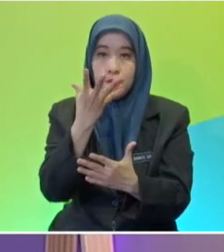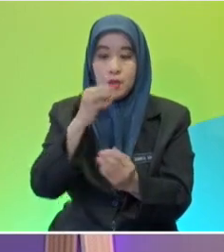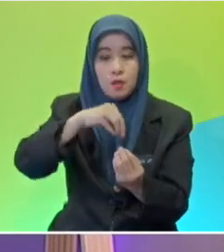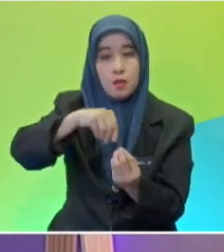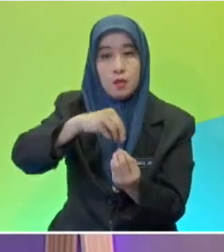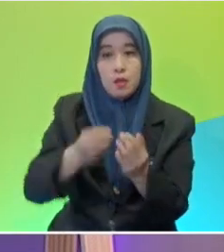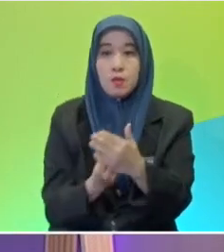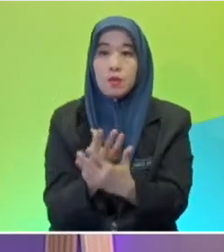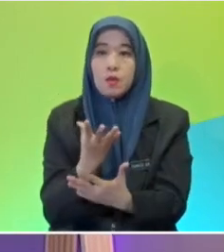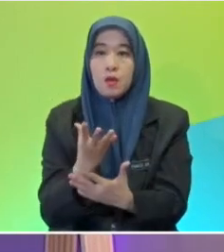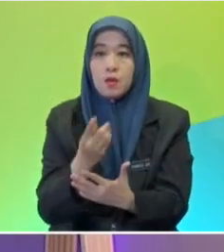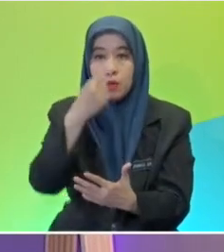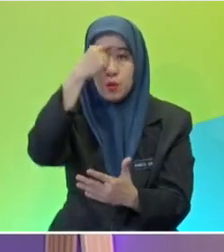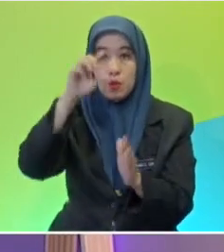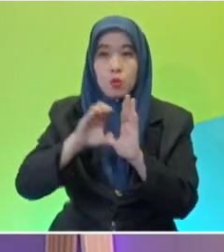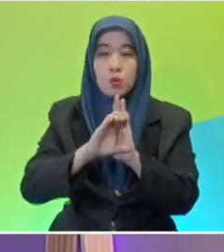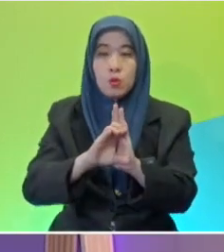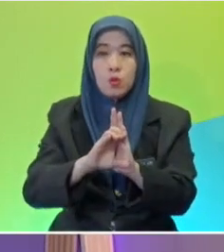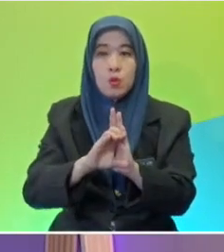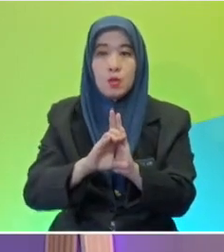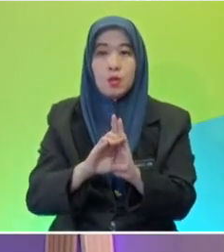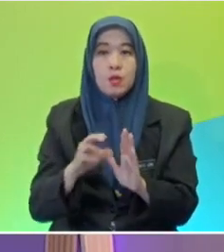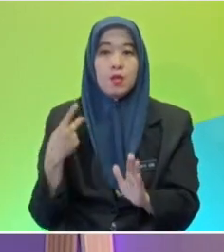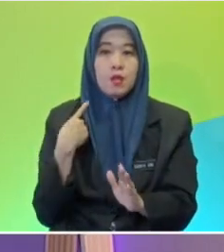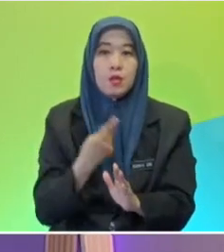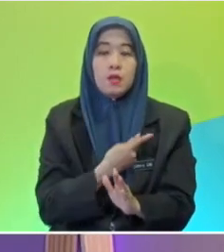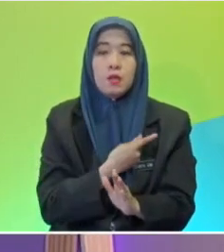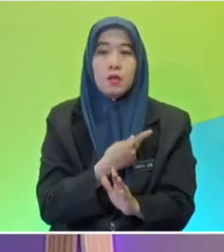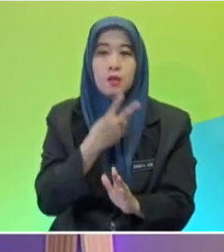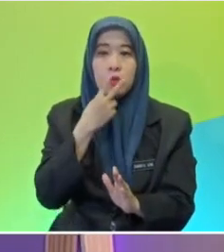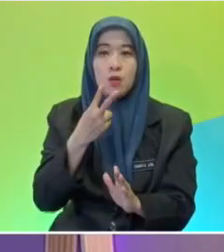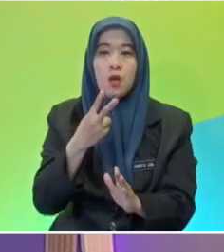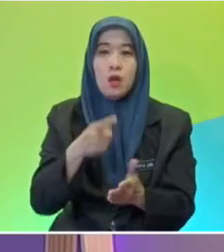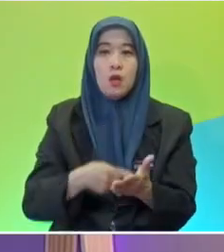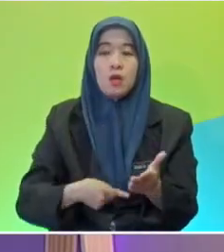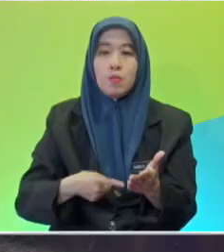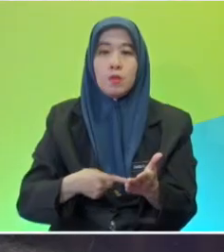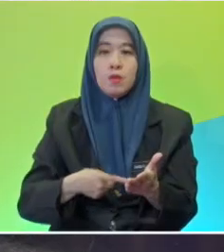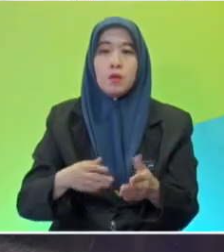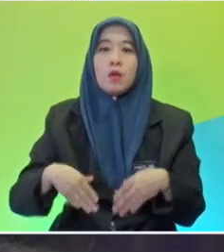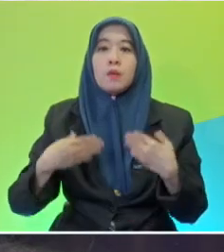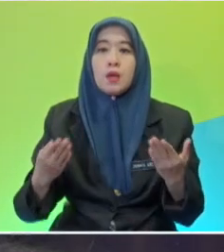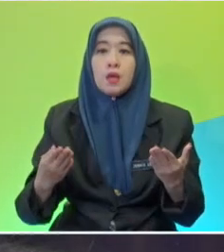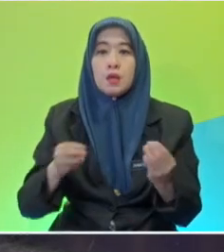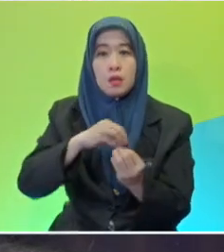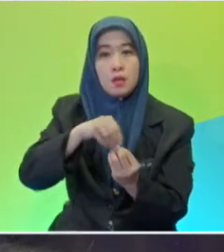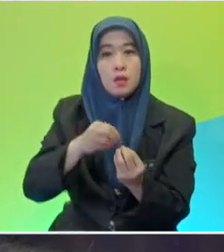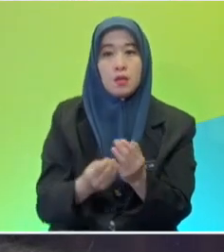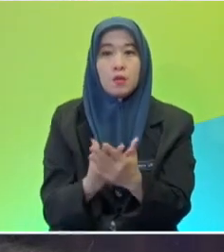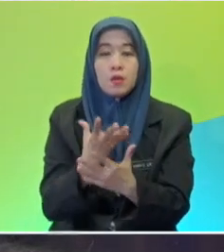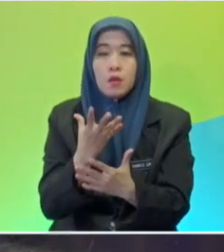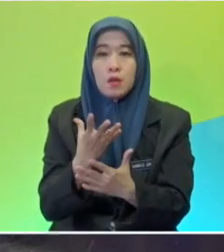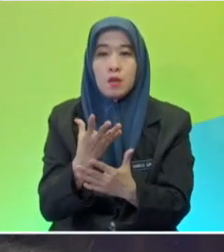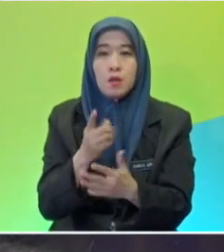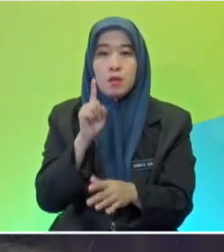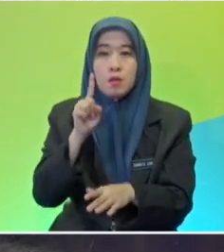Okay. For example, when you want to plant the seedling, just now you want to know, right, how I plant the seedlings, right? Yes. Okay, first thing, the basic